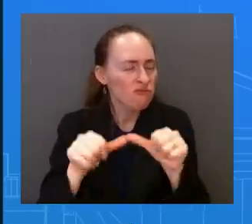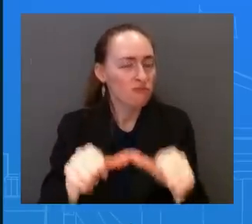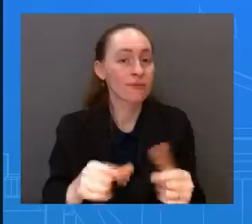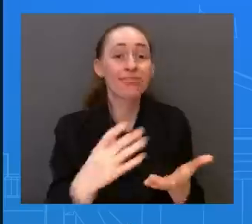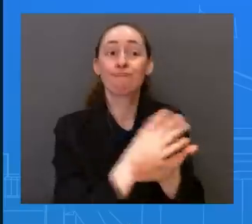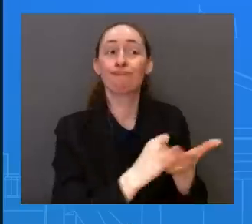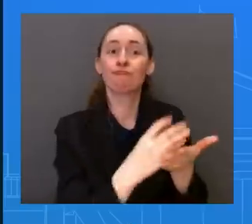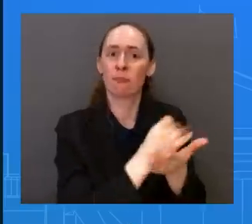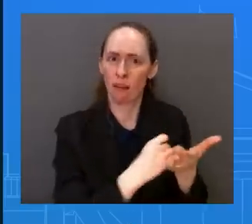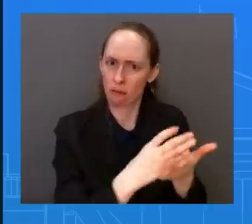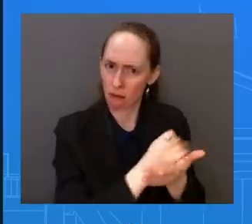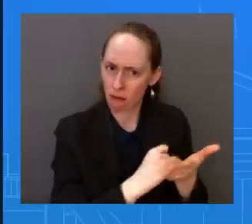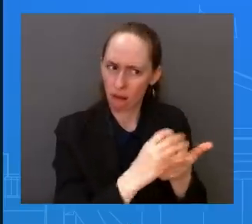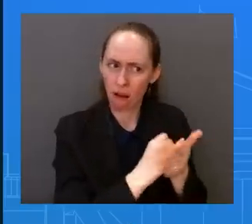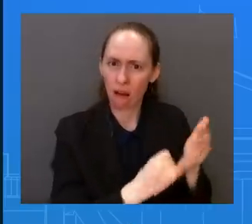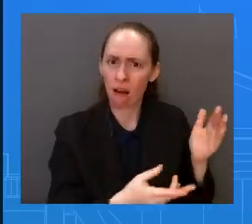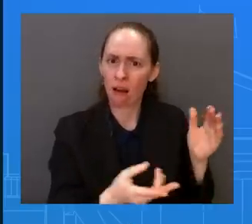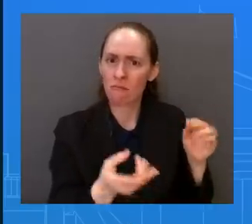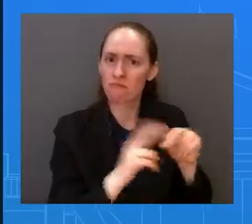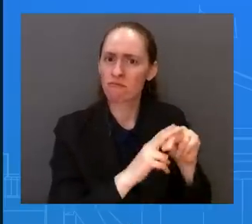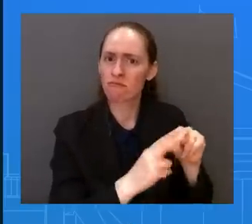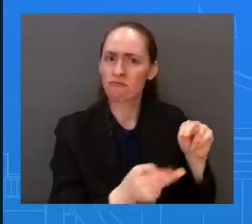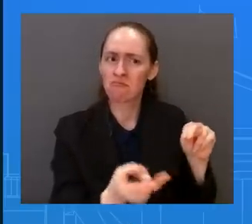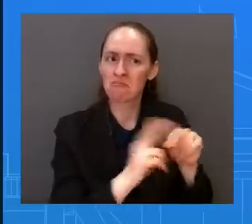where we have